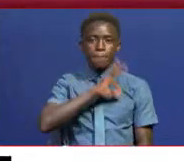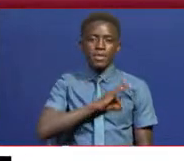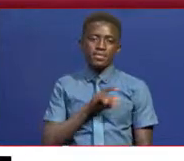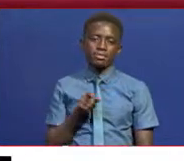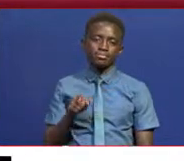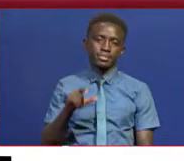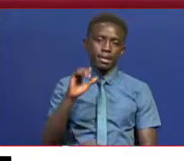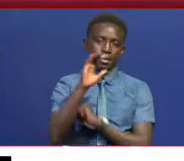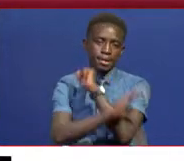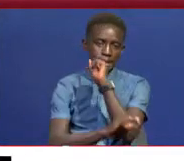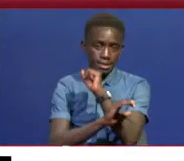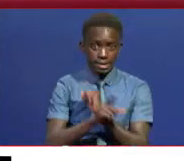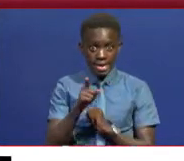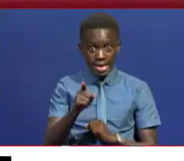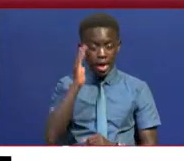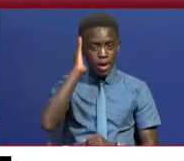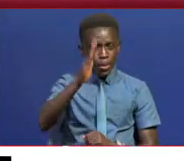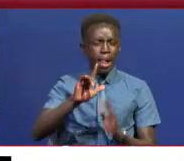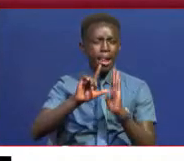your legacy.